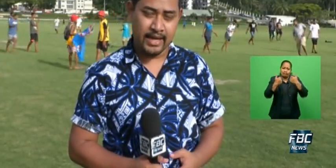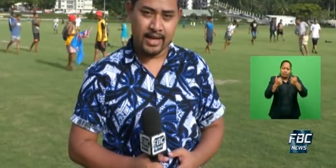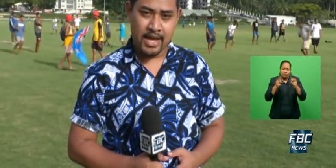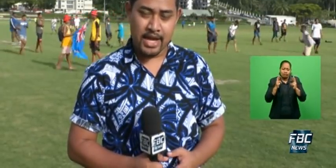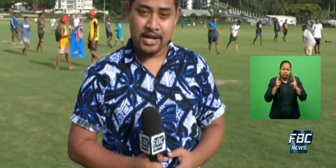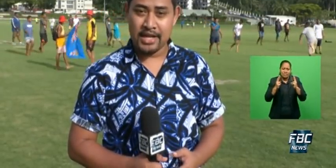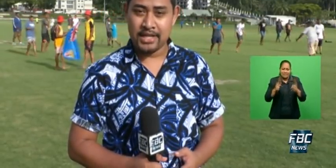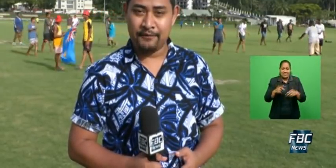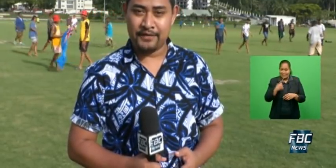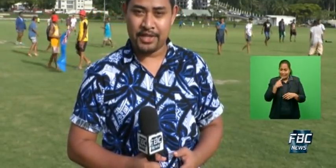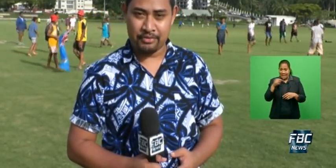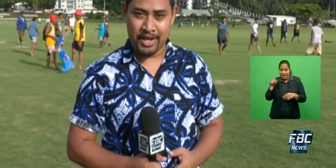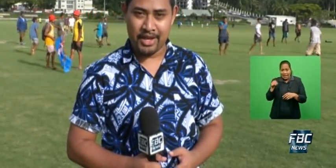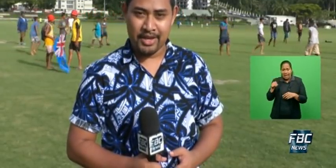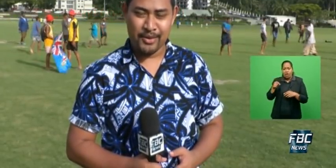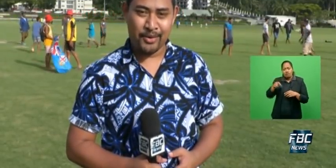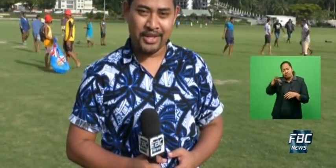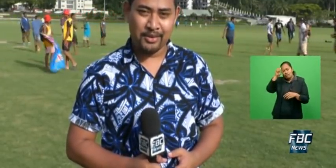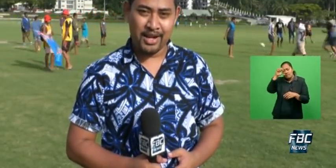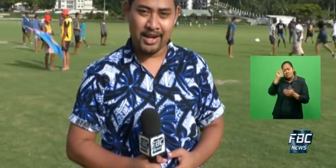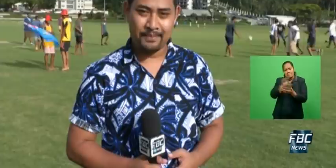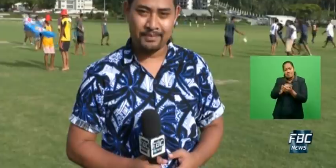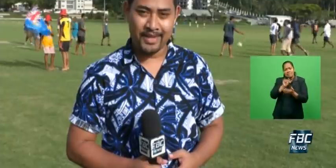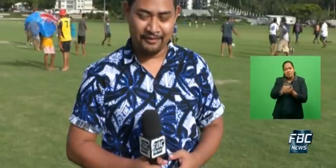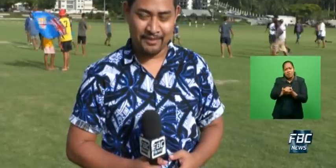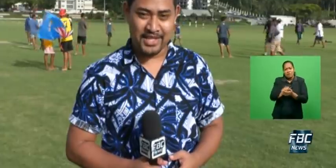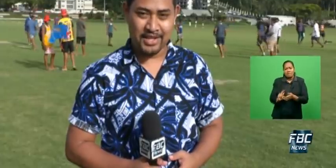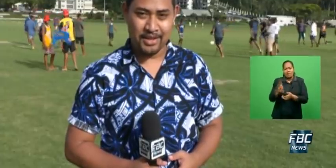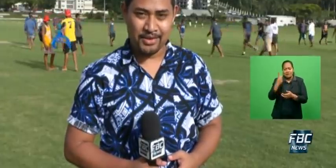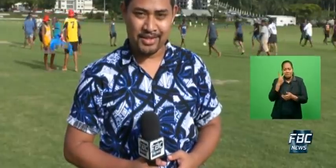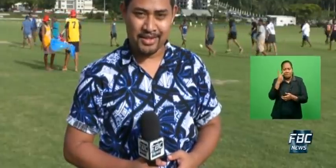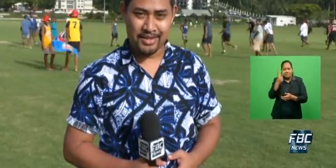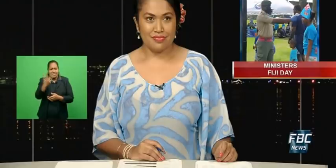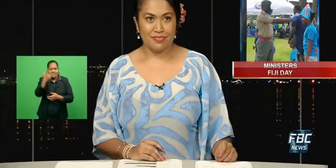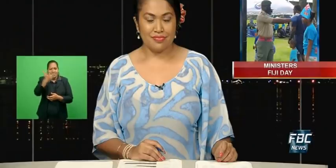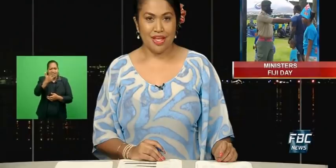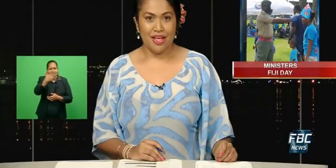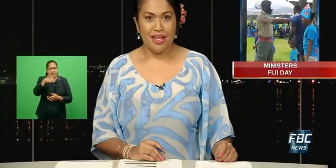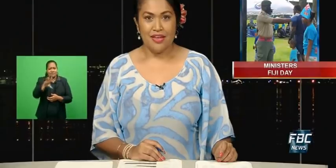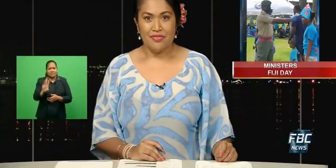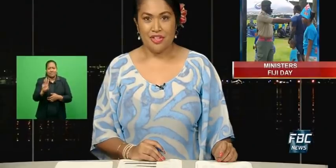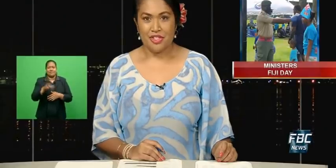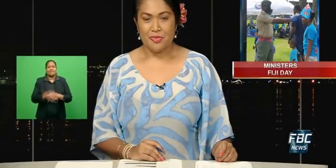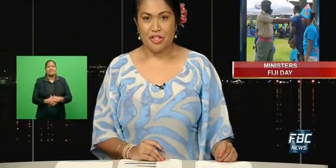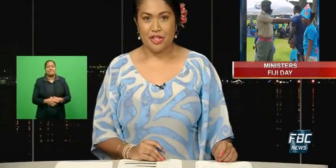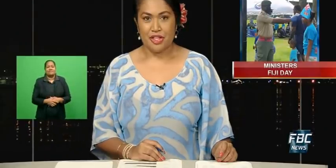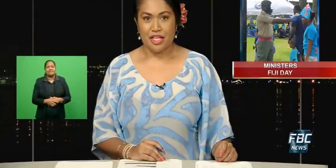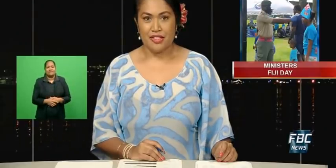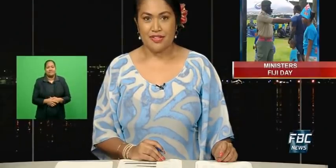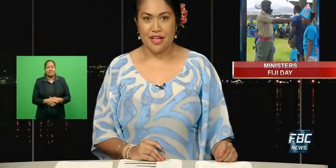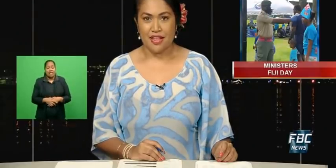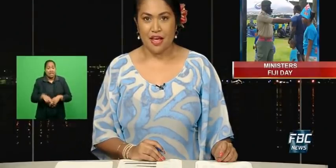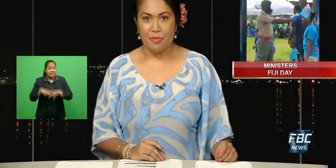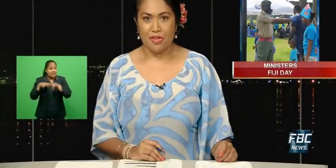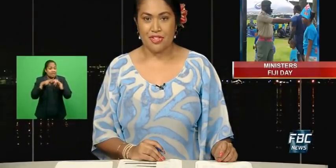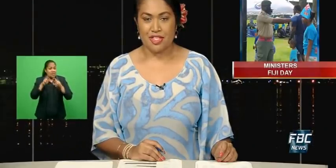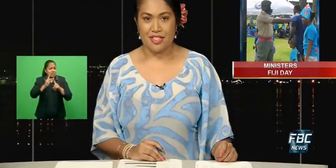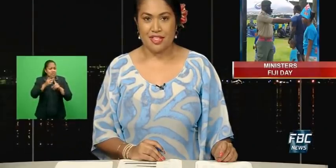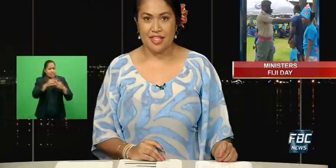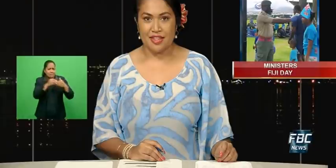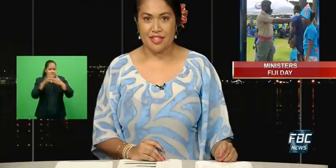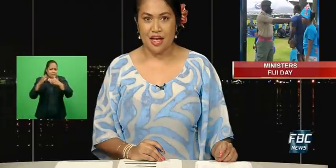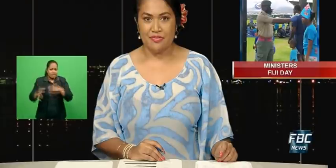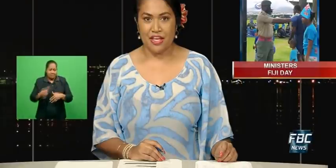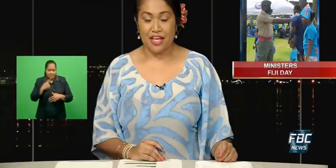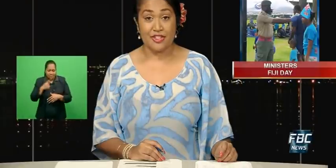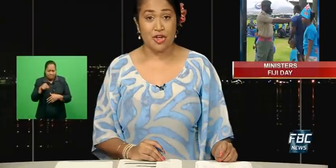first visit here in 1953. Koroi Tandalala, FBC News. Fiji's political leaders say they are bolstered to